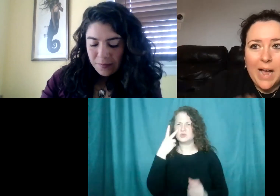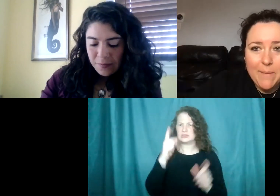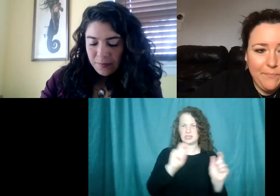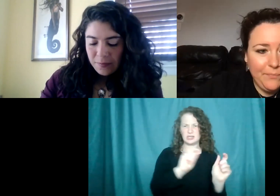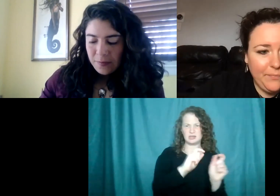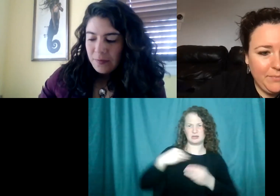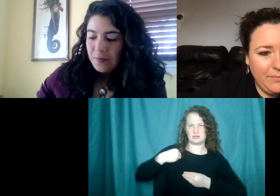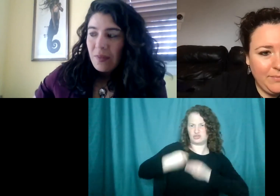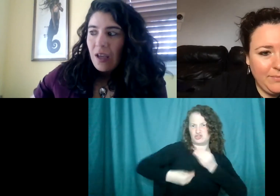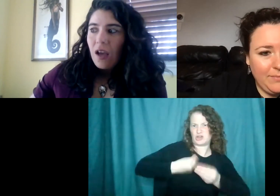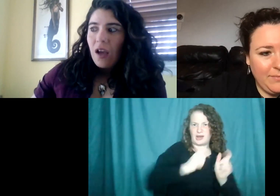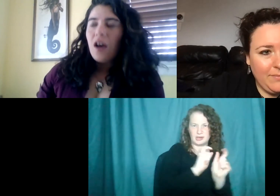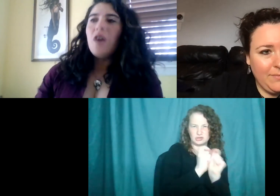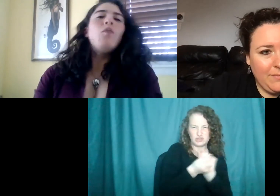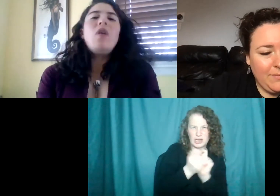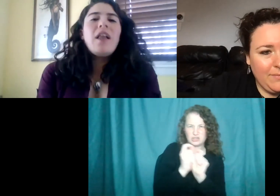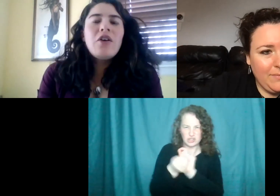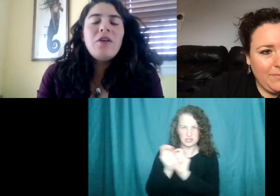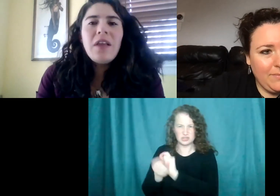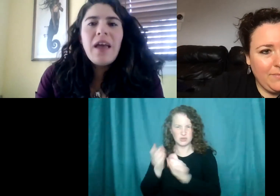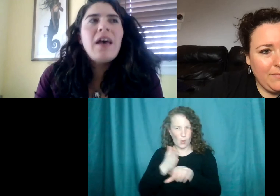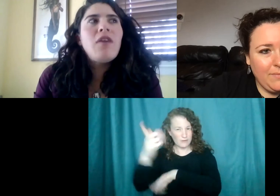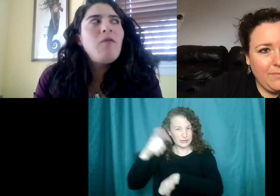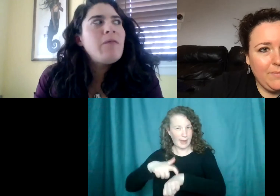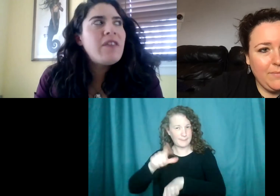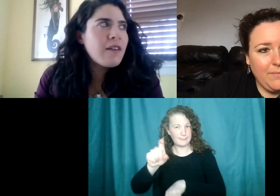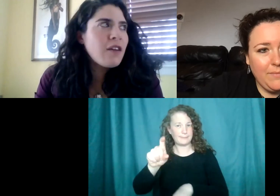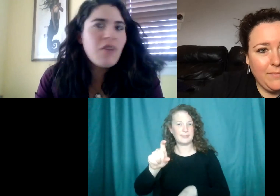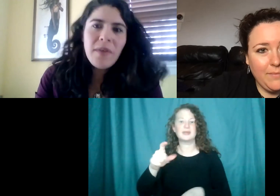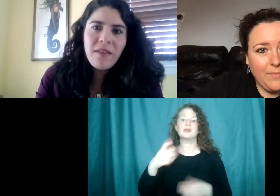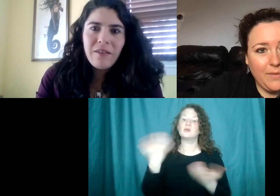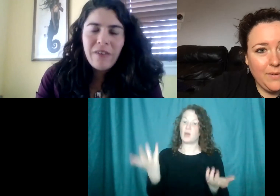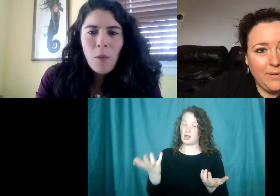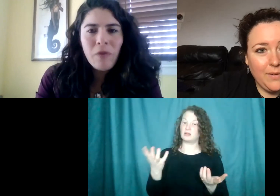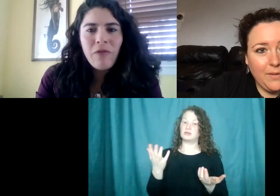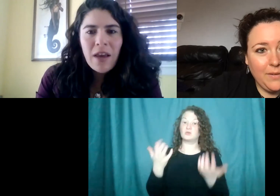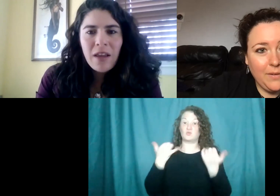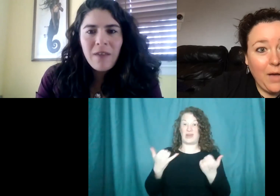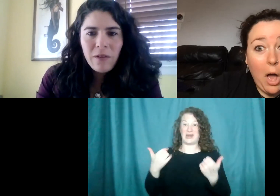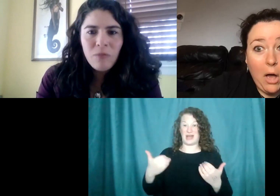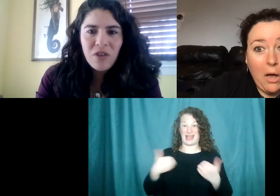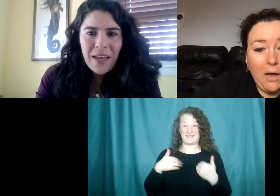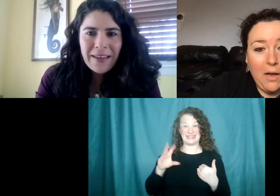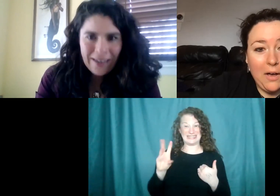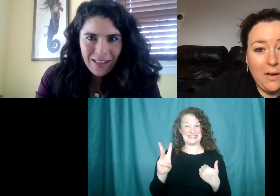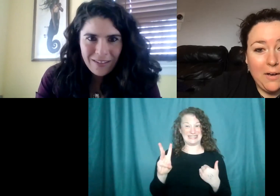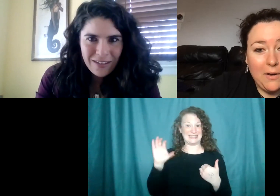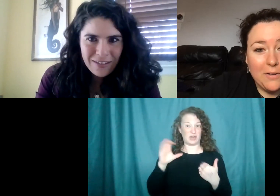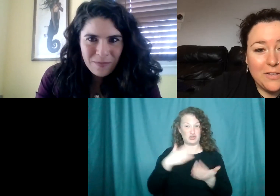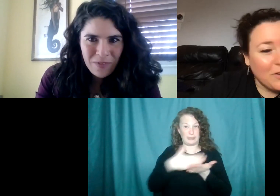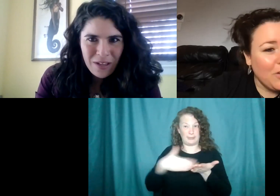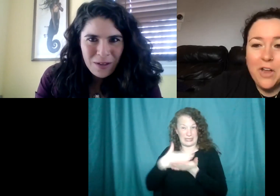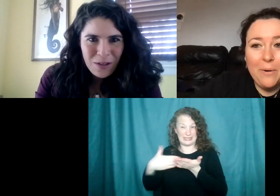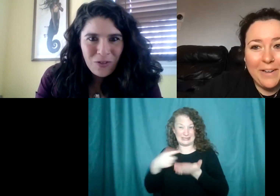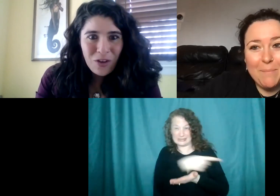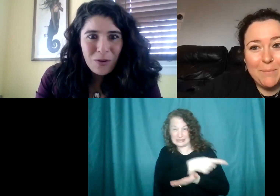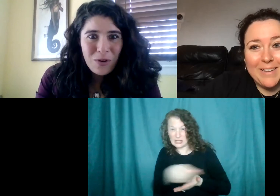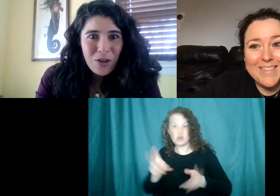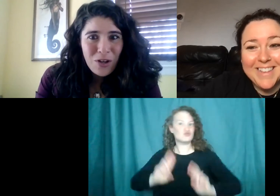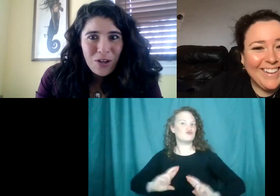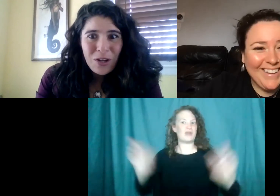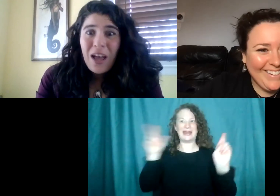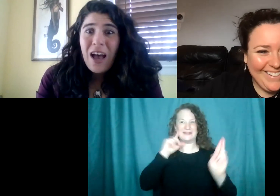over time? Well, I currently have 600 pieces of kelp ready for some genetic analysis. So you'll know in a